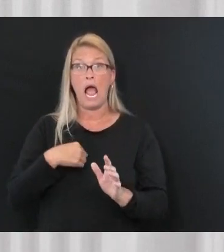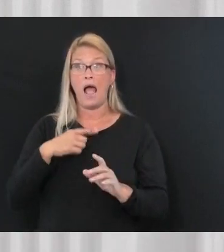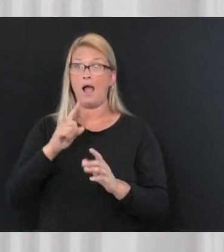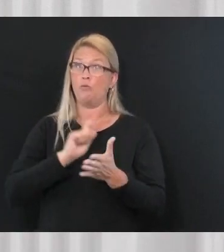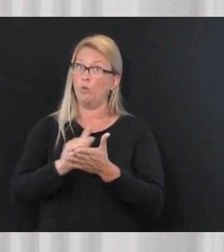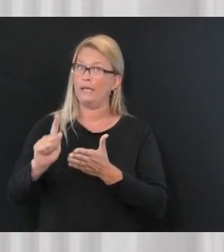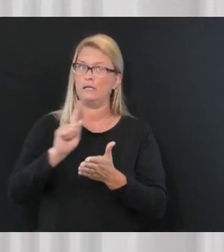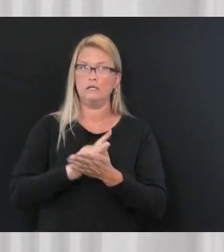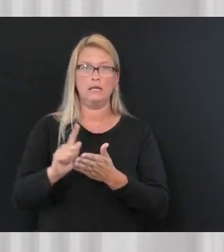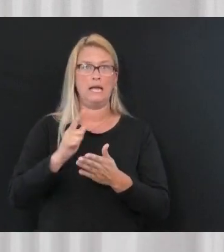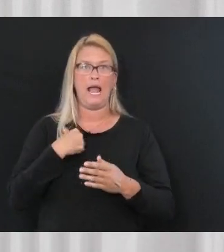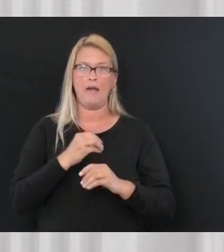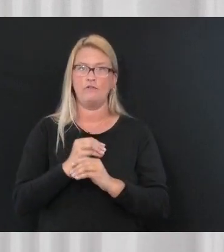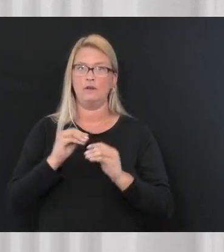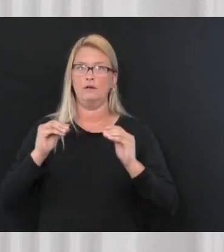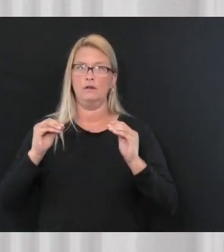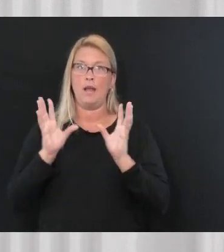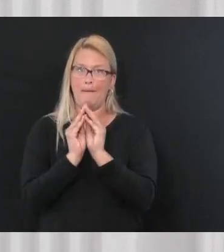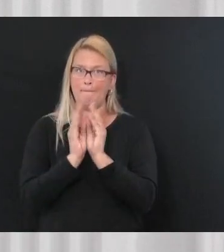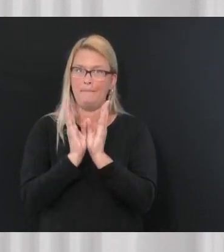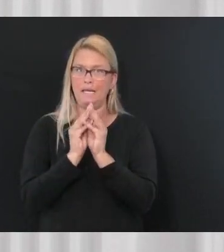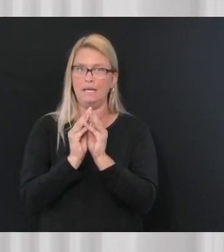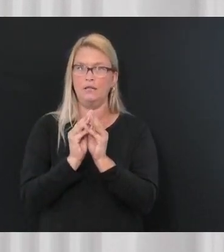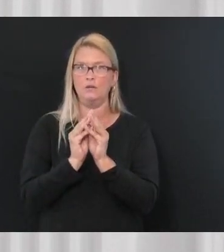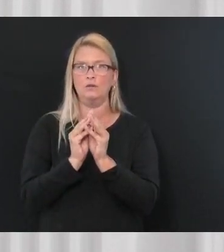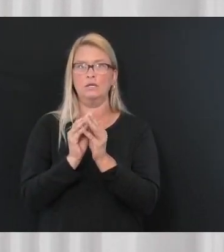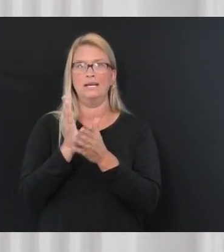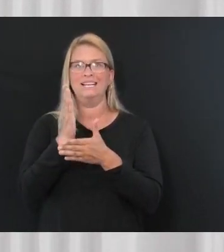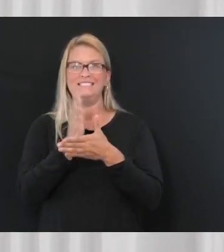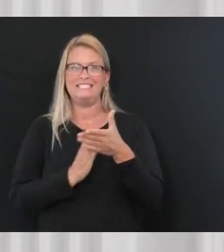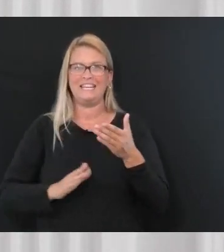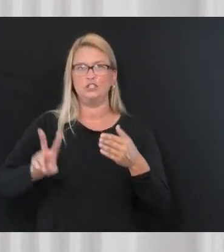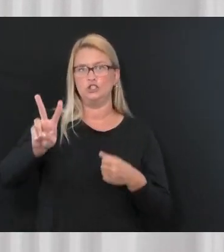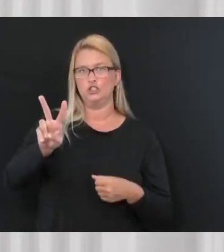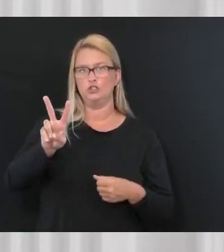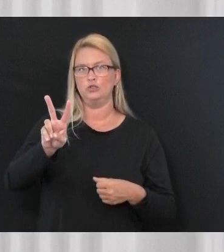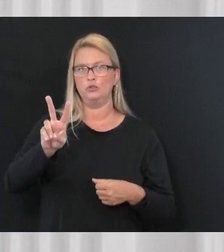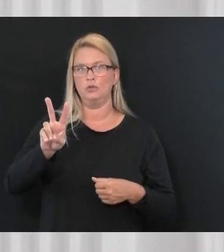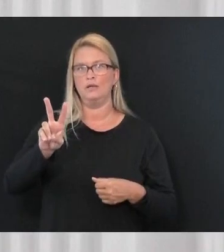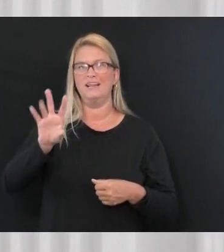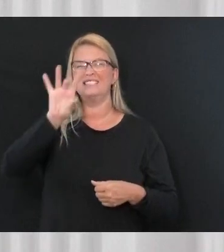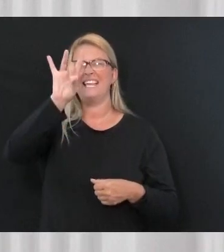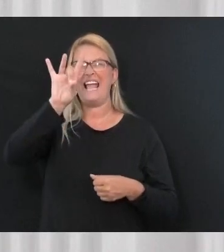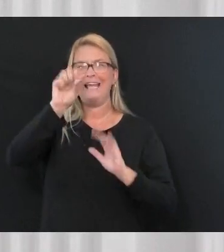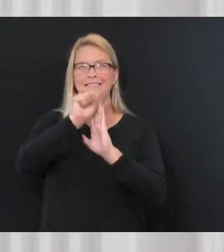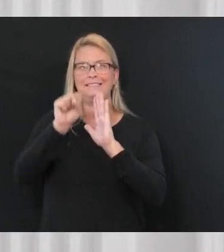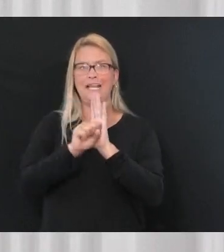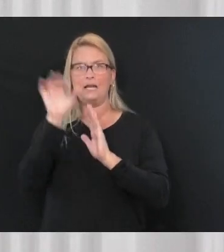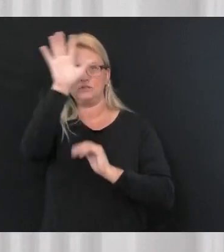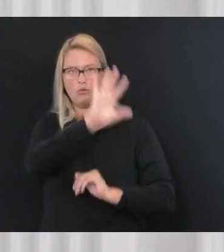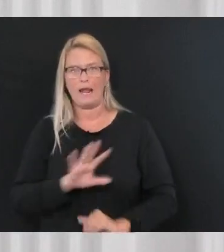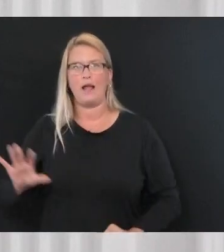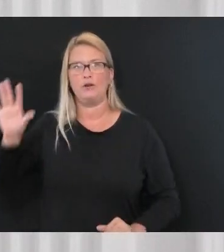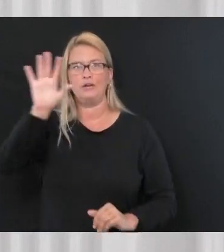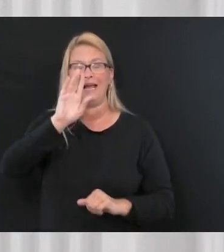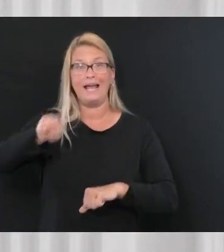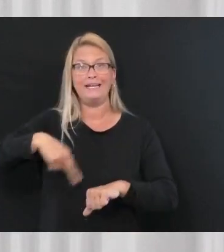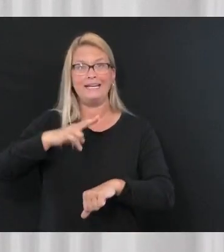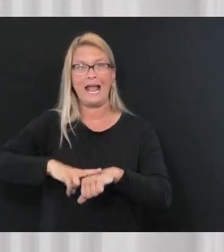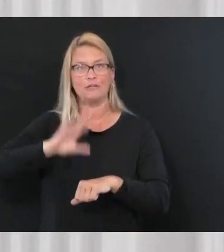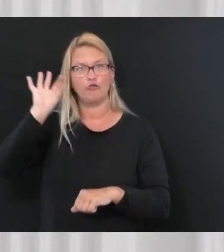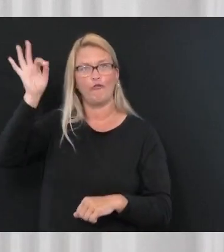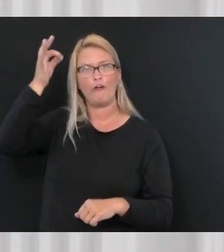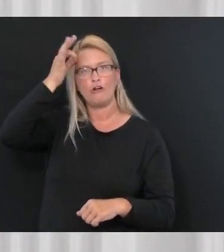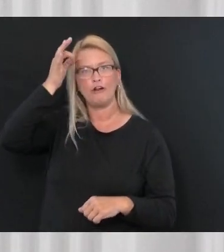weekly with the Section 8 people, Section 2, which is our 8 surrounding states, as well as a National Federation